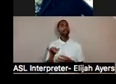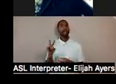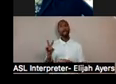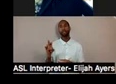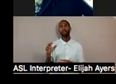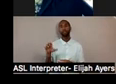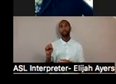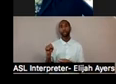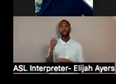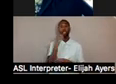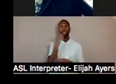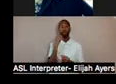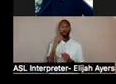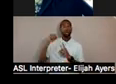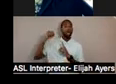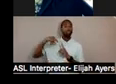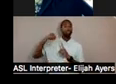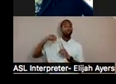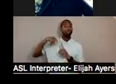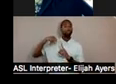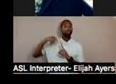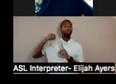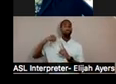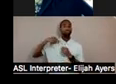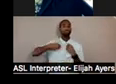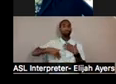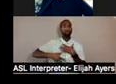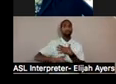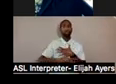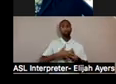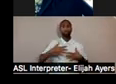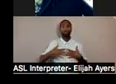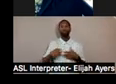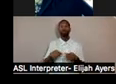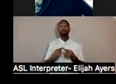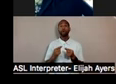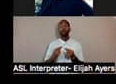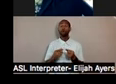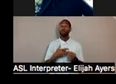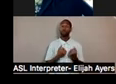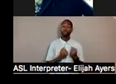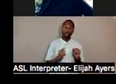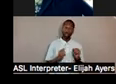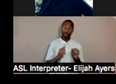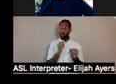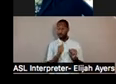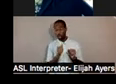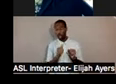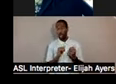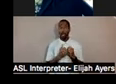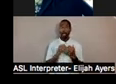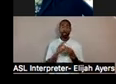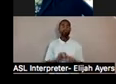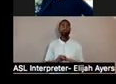does. It's sending information throughout the body about whether we feel safe or not and how to reconnect